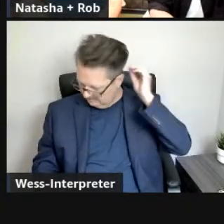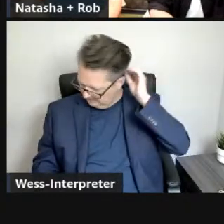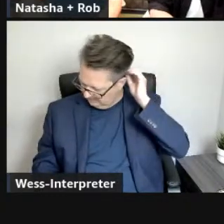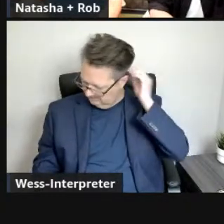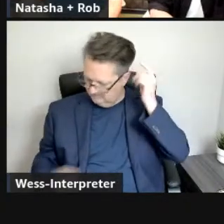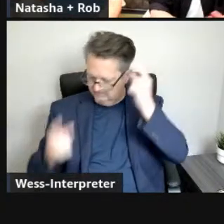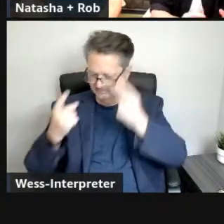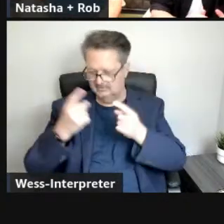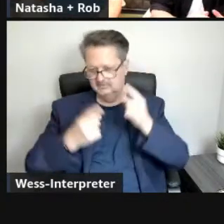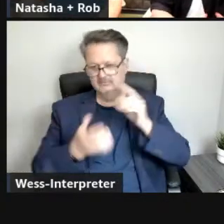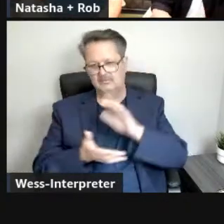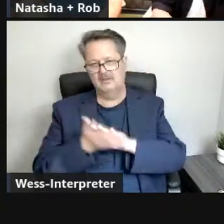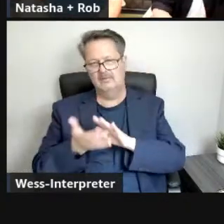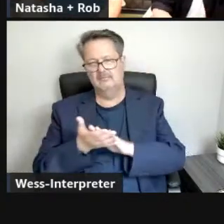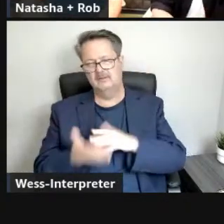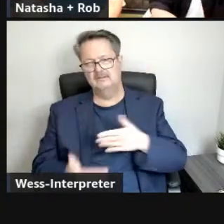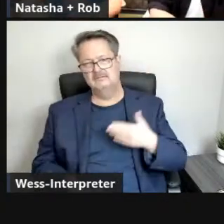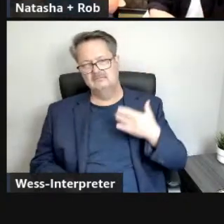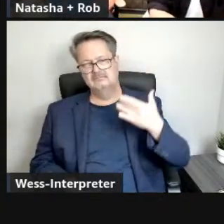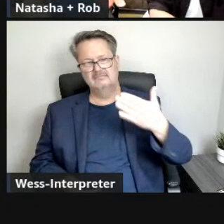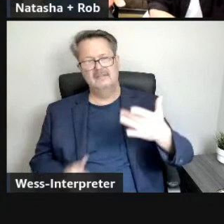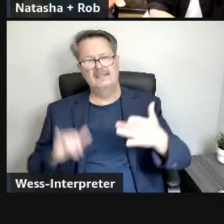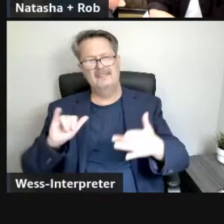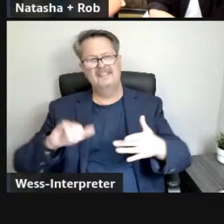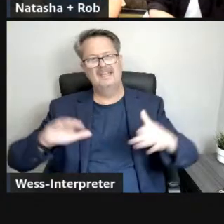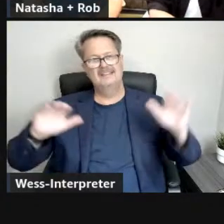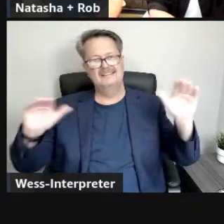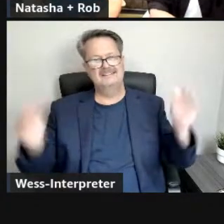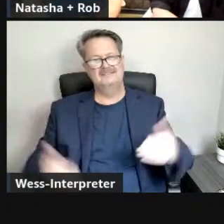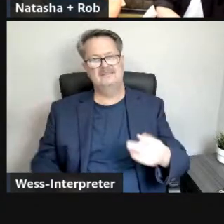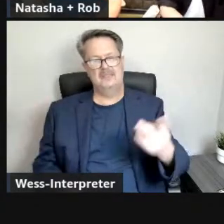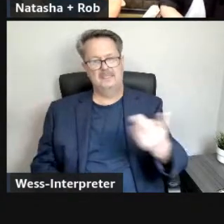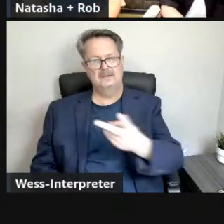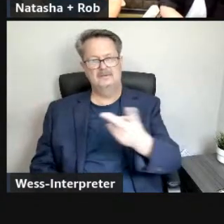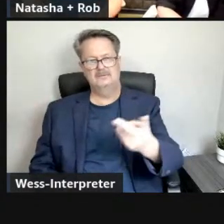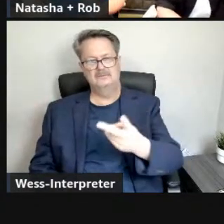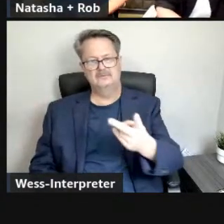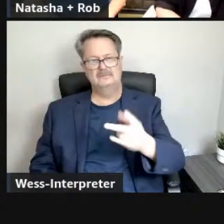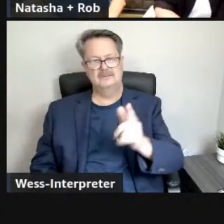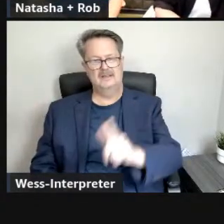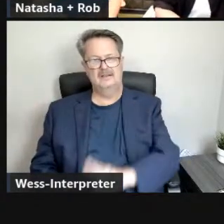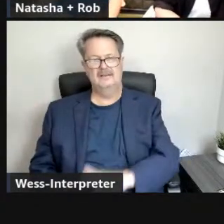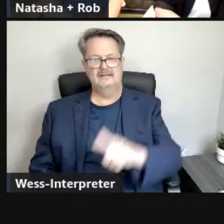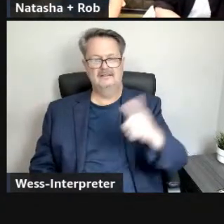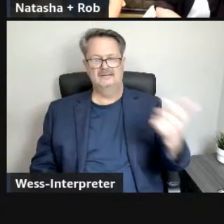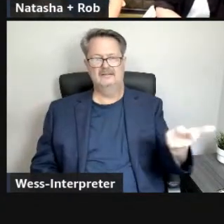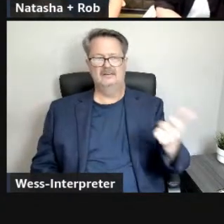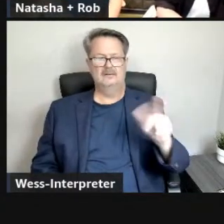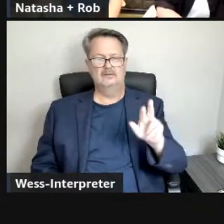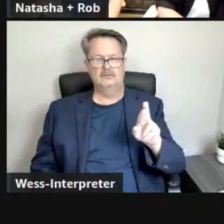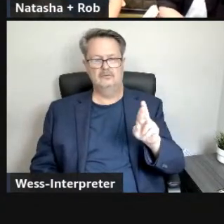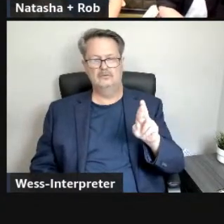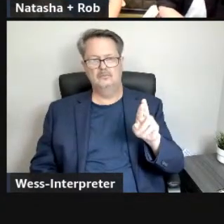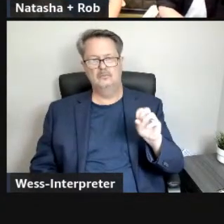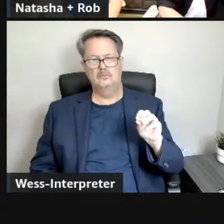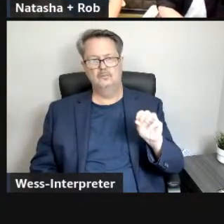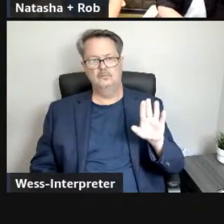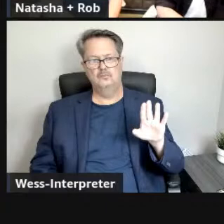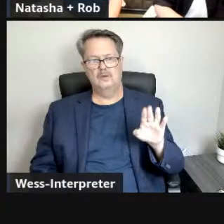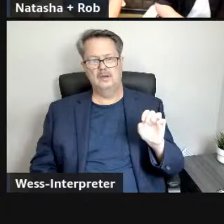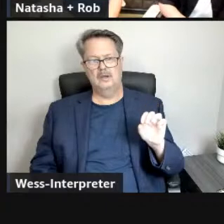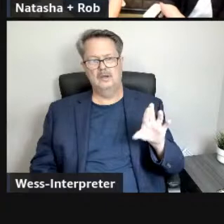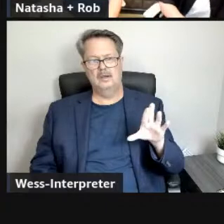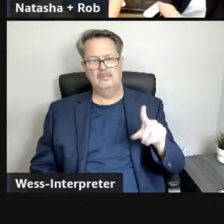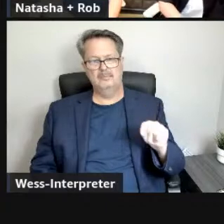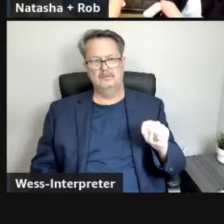overheads. So that's an introduction to those 2 mechanisms. And now I'm going to hand over to Robert, who's going to walk through the best practices when using